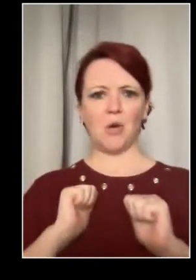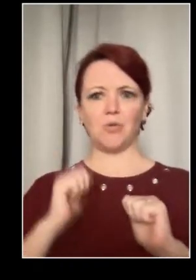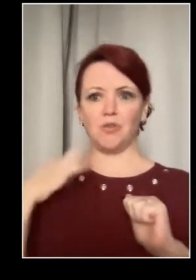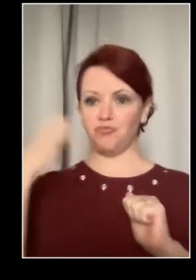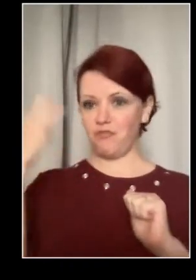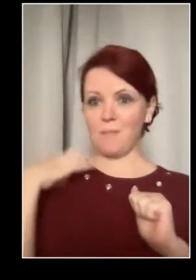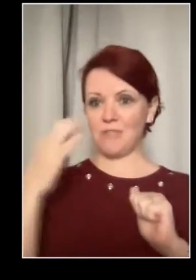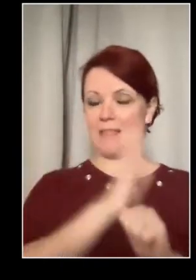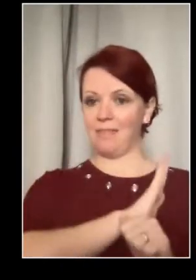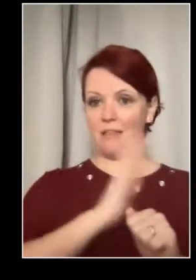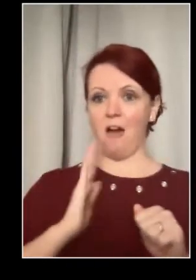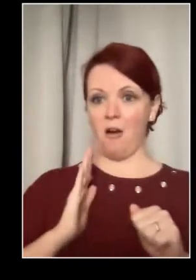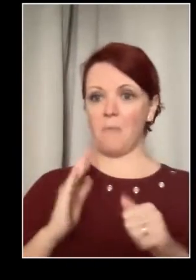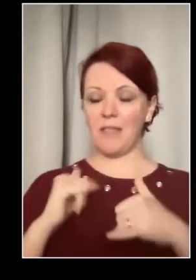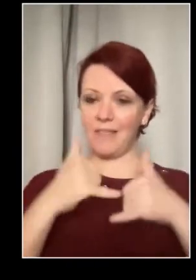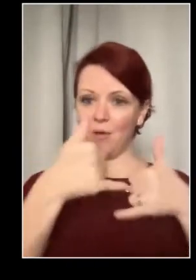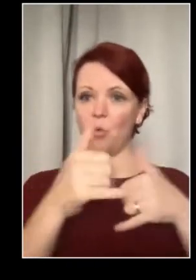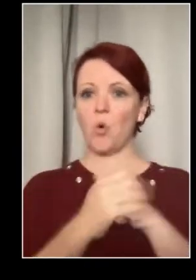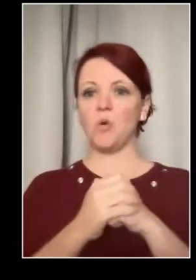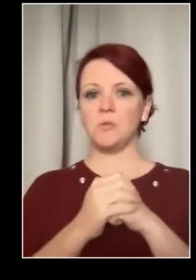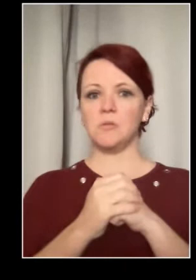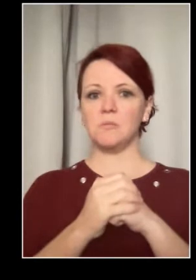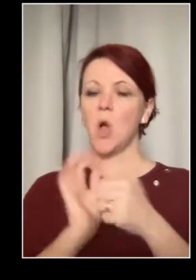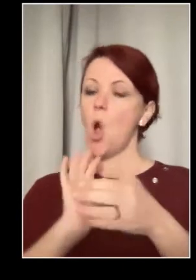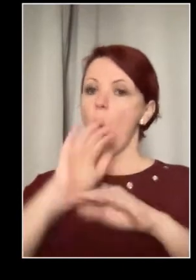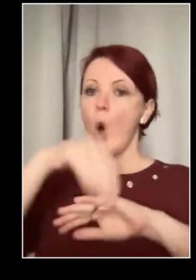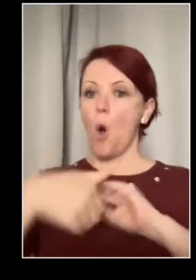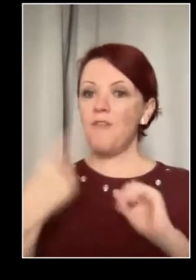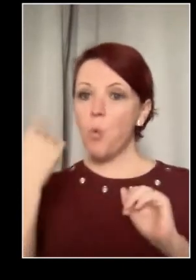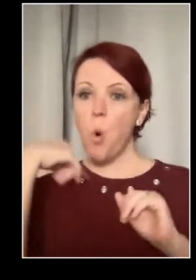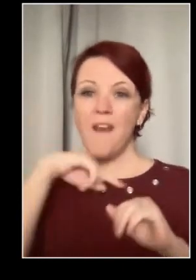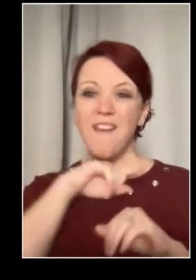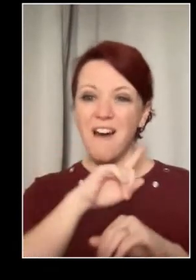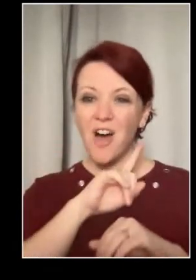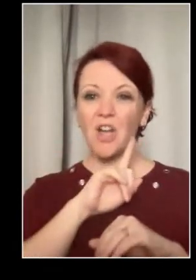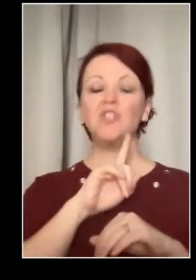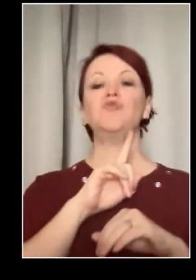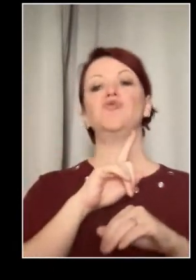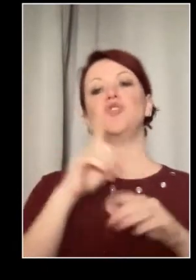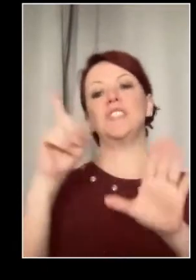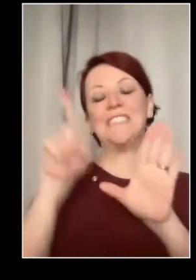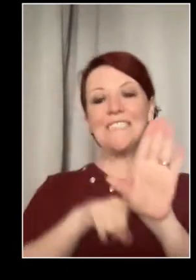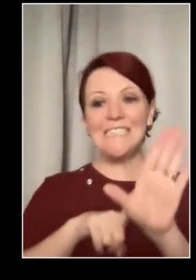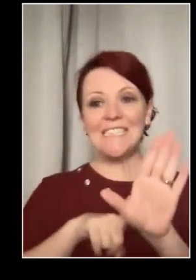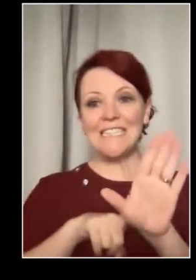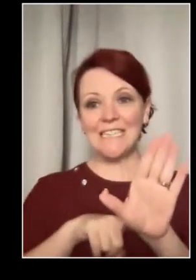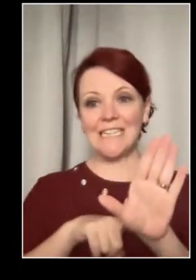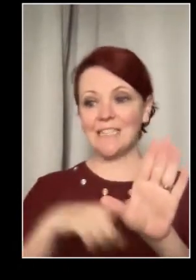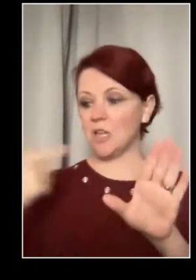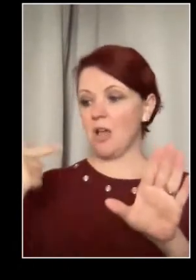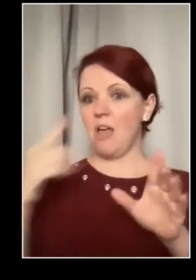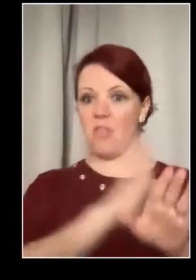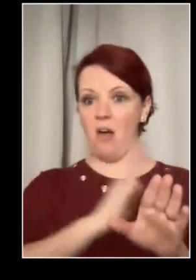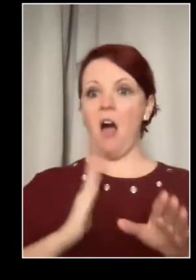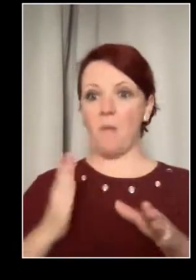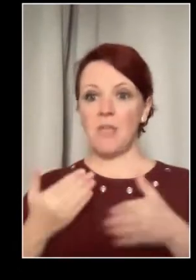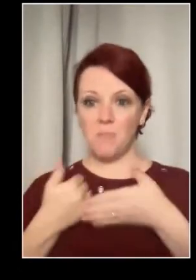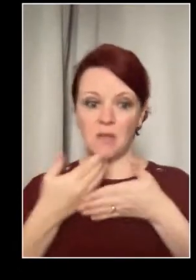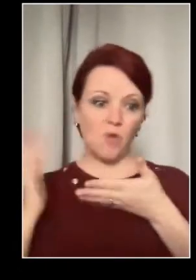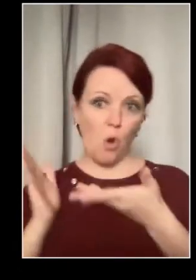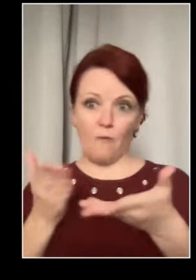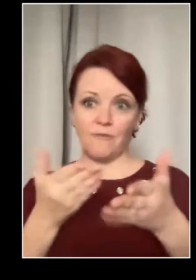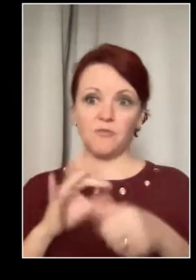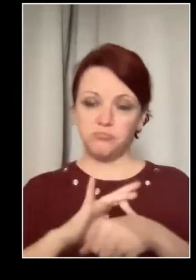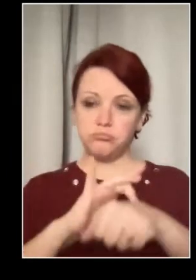offering apprenticeships for over 100 years. In 1923, the Army introduced apprenticeships to ensure we could effectively train